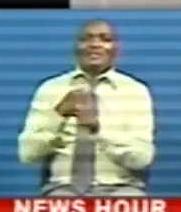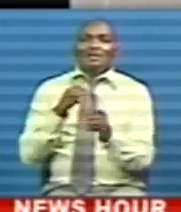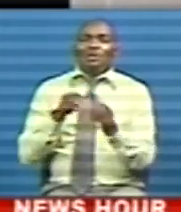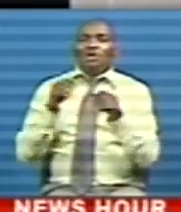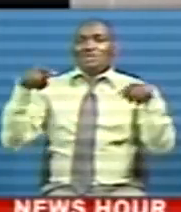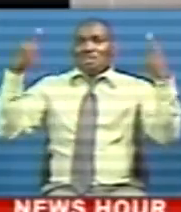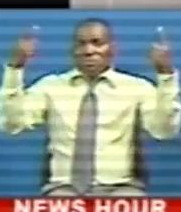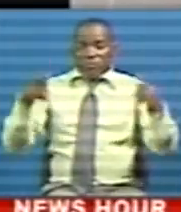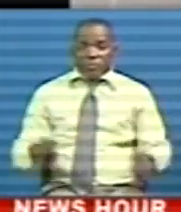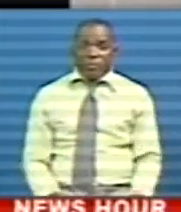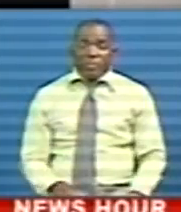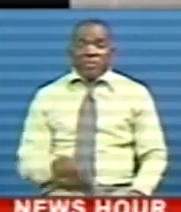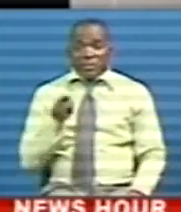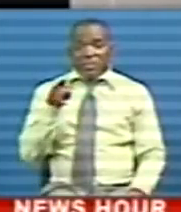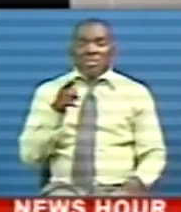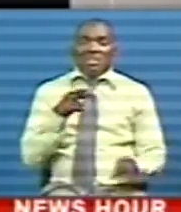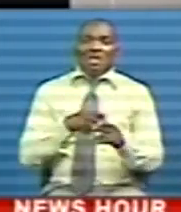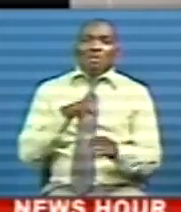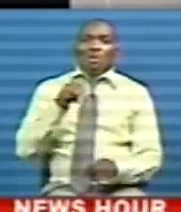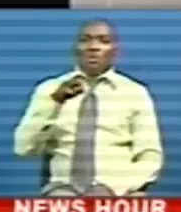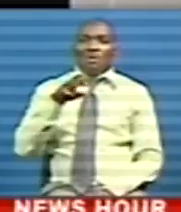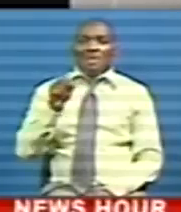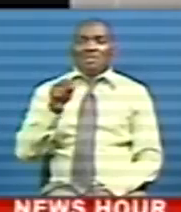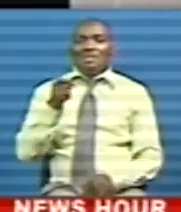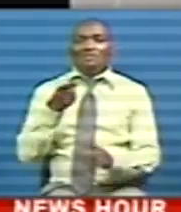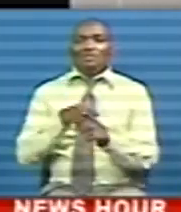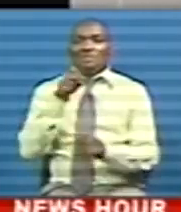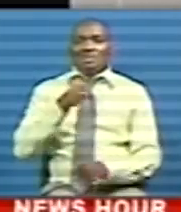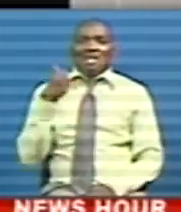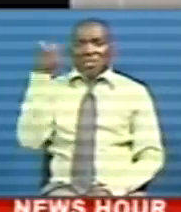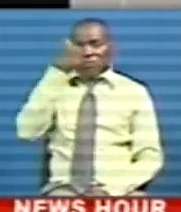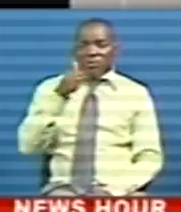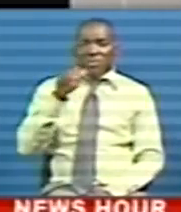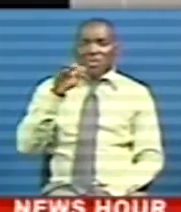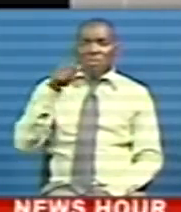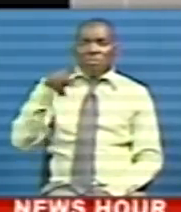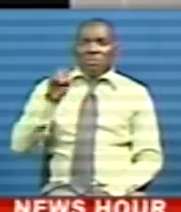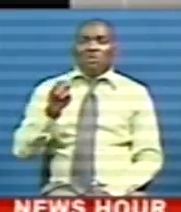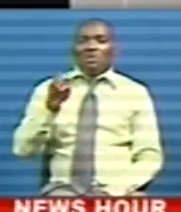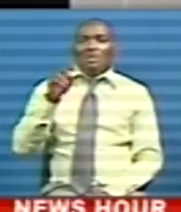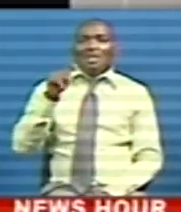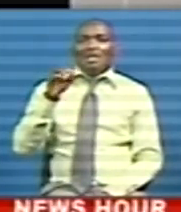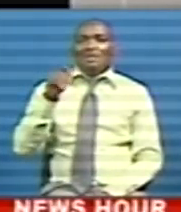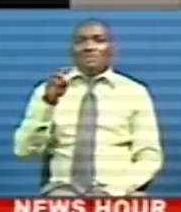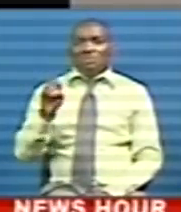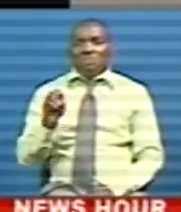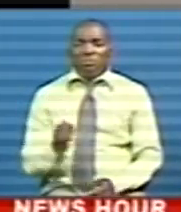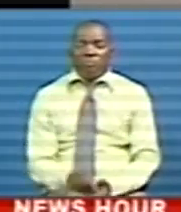successful. My name is Maurice Obiti, reporting from Cape Town, South Africa.